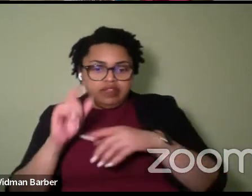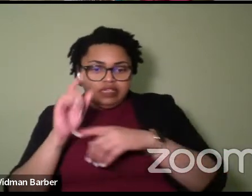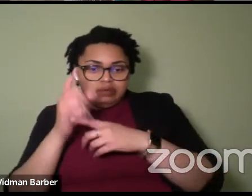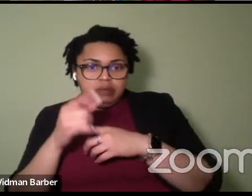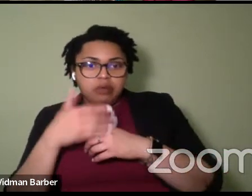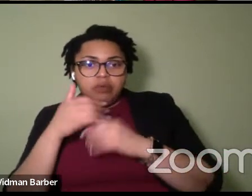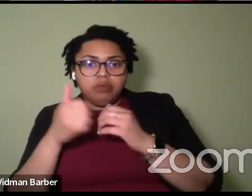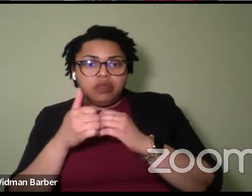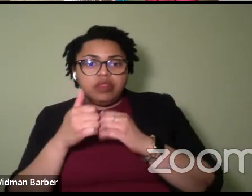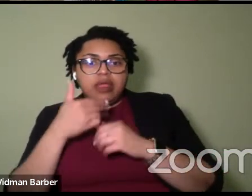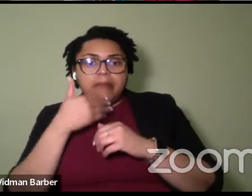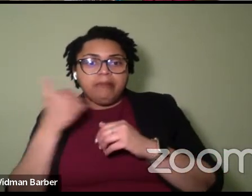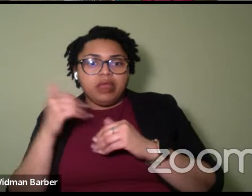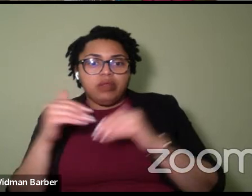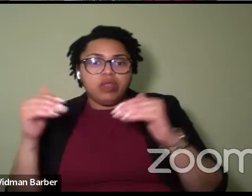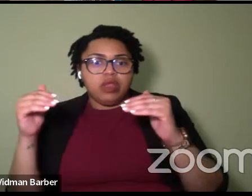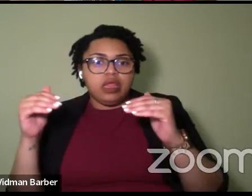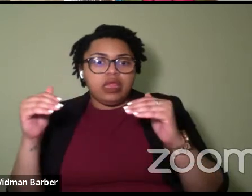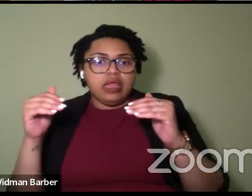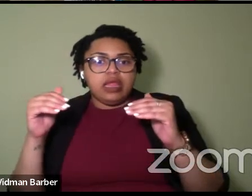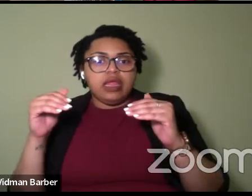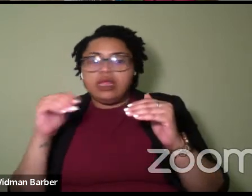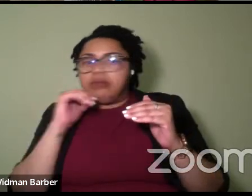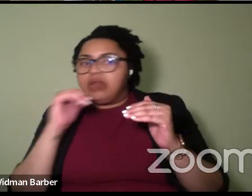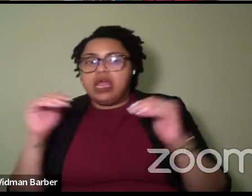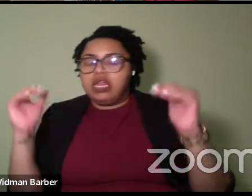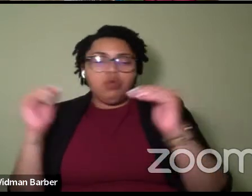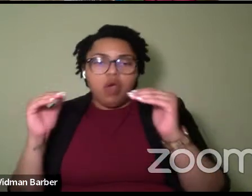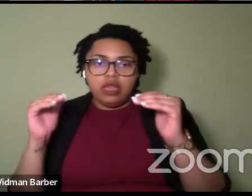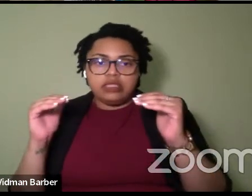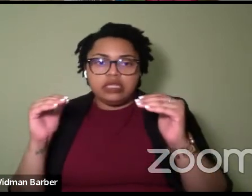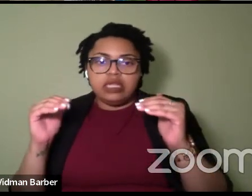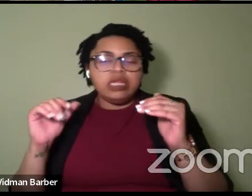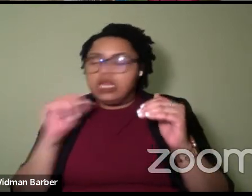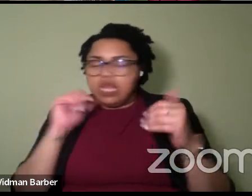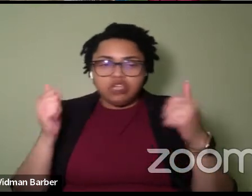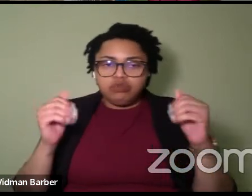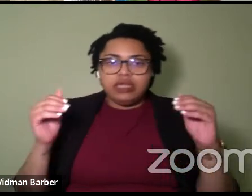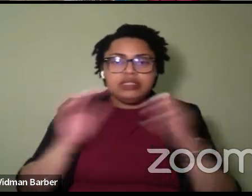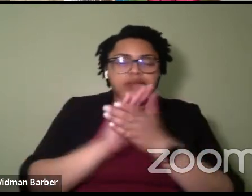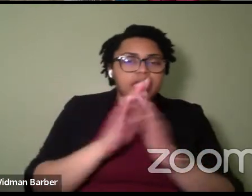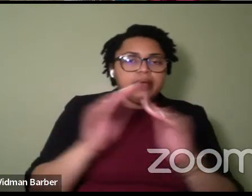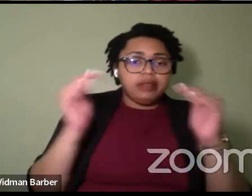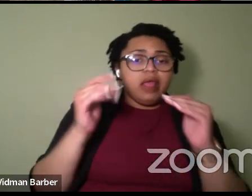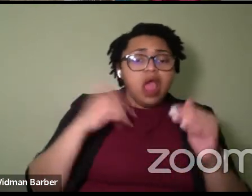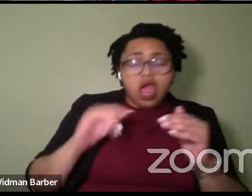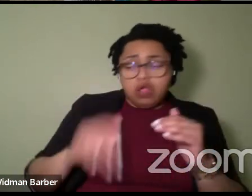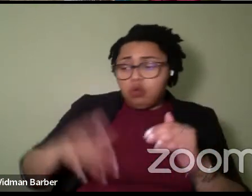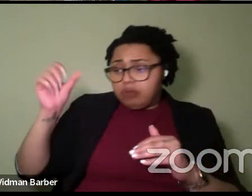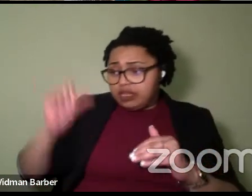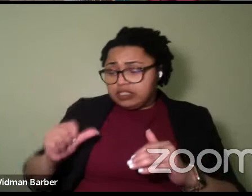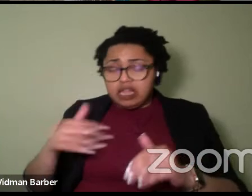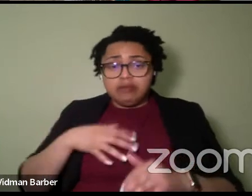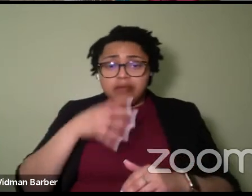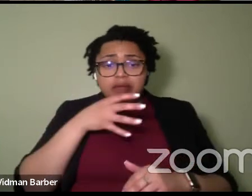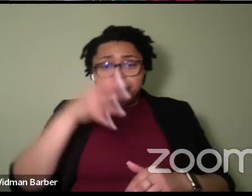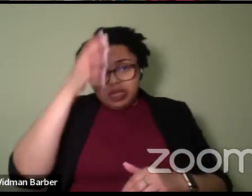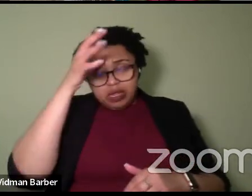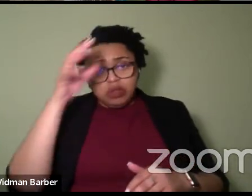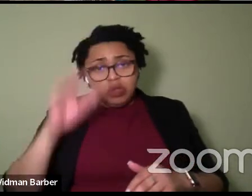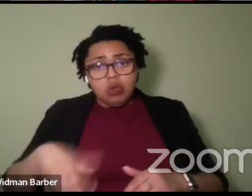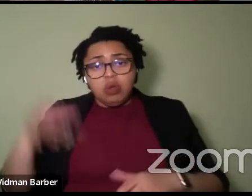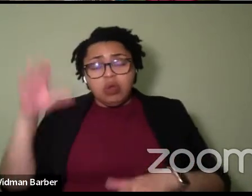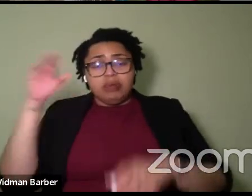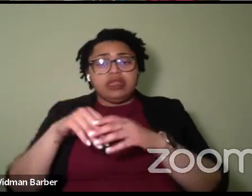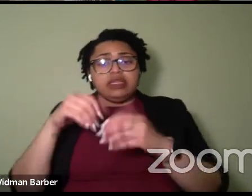towards equity. And those are two different things. So I grew up in the South. My parents grew up in the segregated South, and I